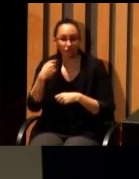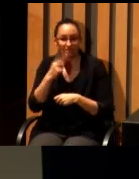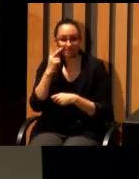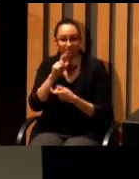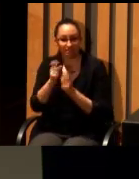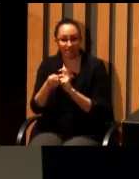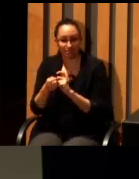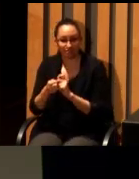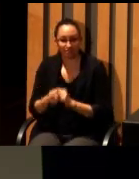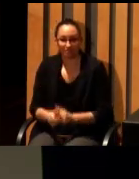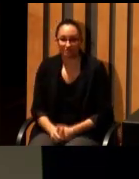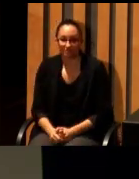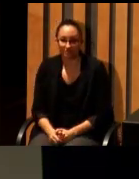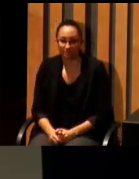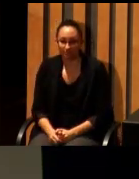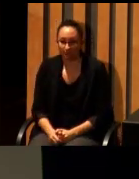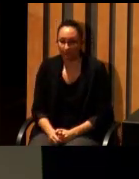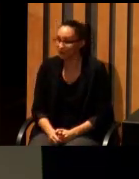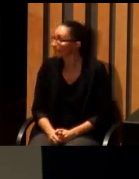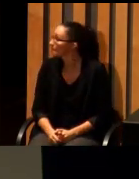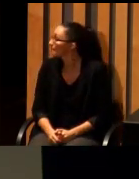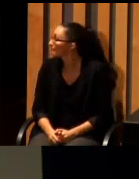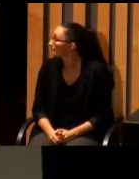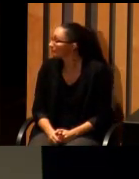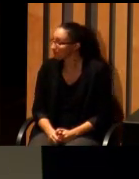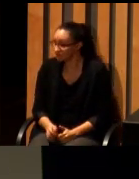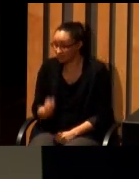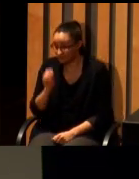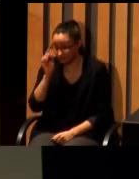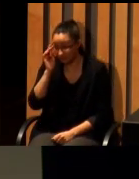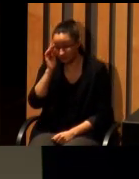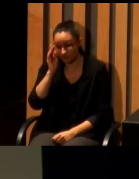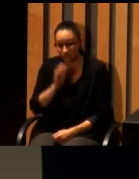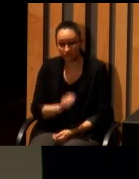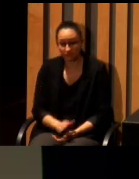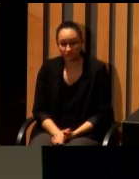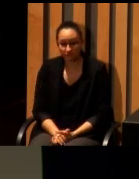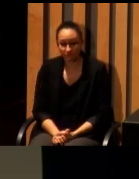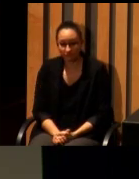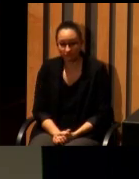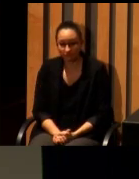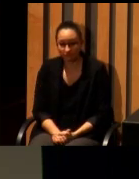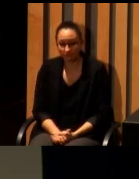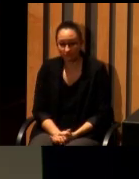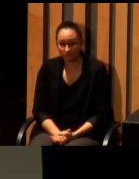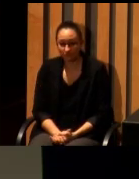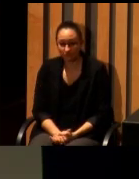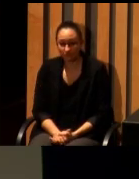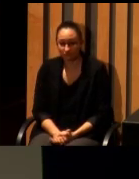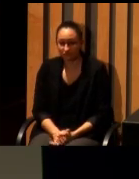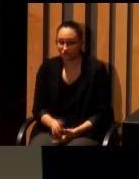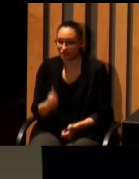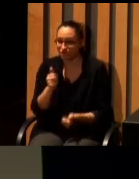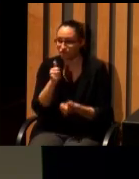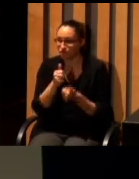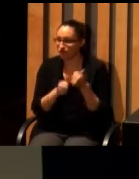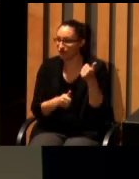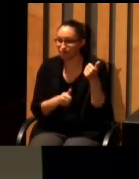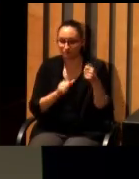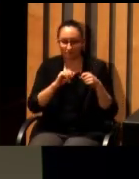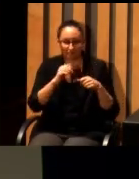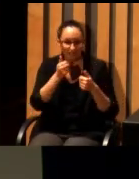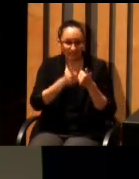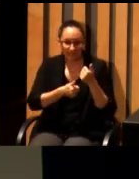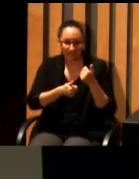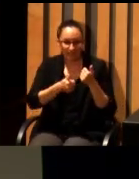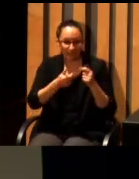There are supporters, a list of supporters from every imaginable business association